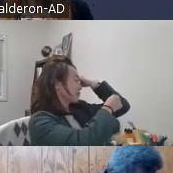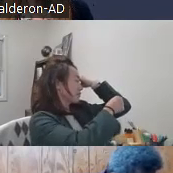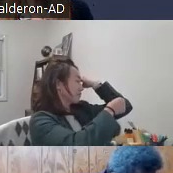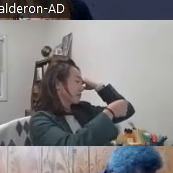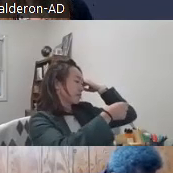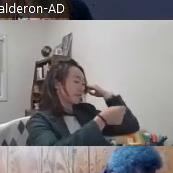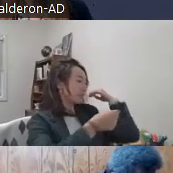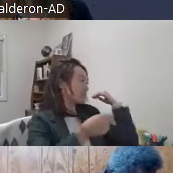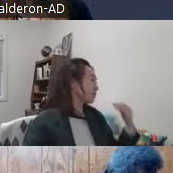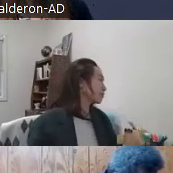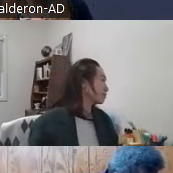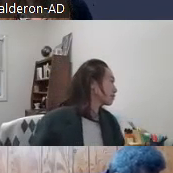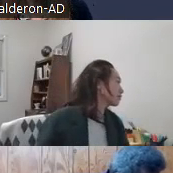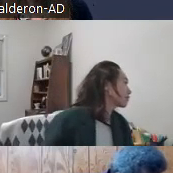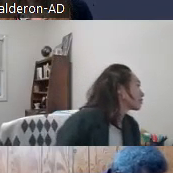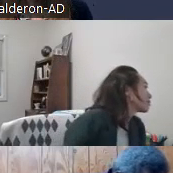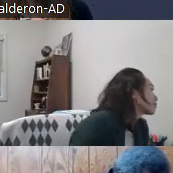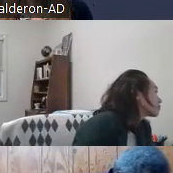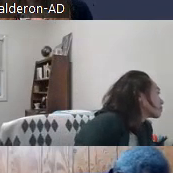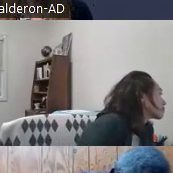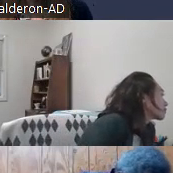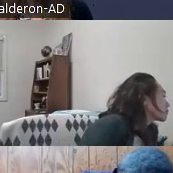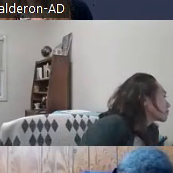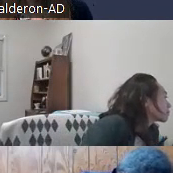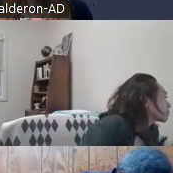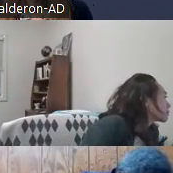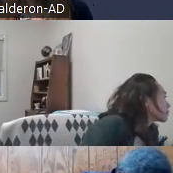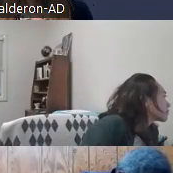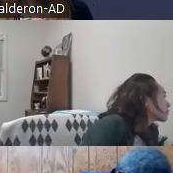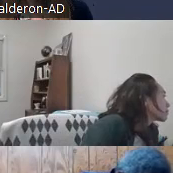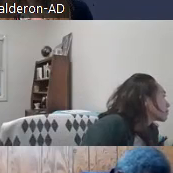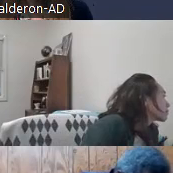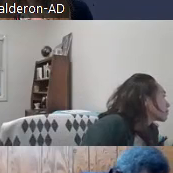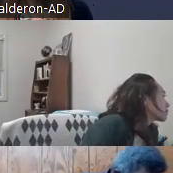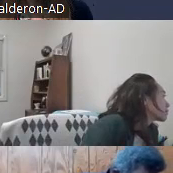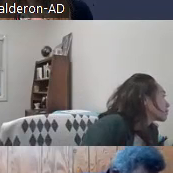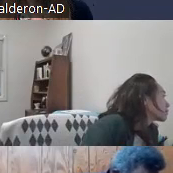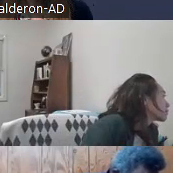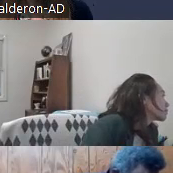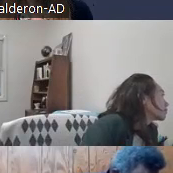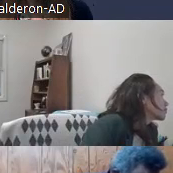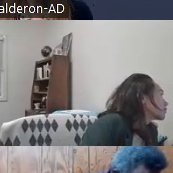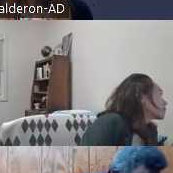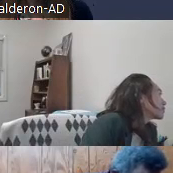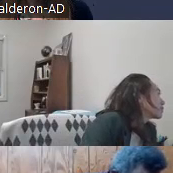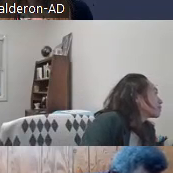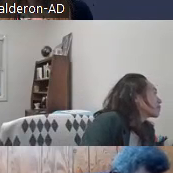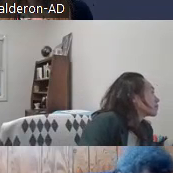going to follow up with more information. So that includes looking into the number of schools that participate in the Healthy Air